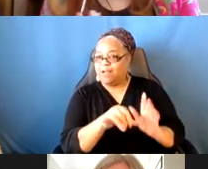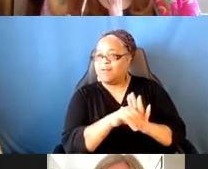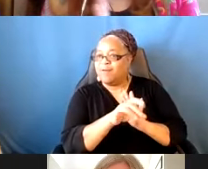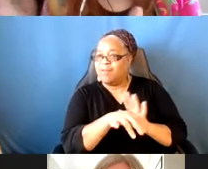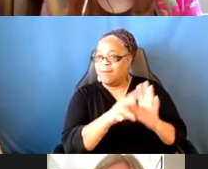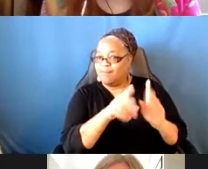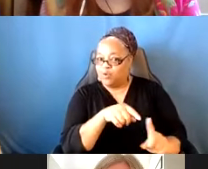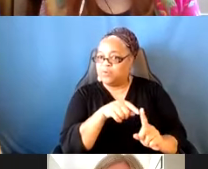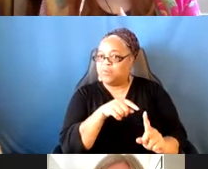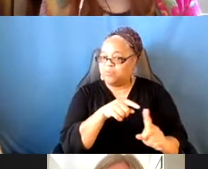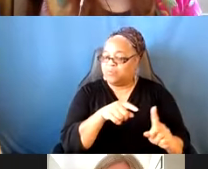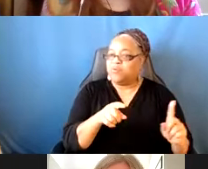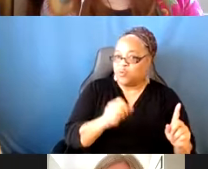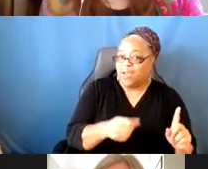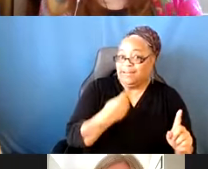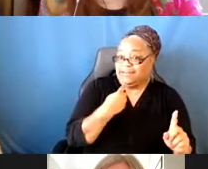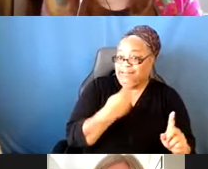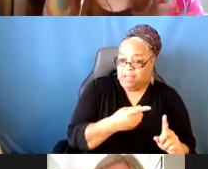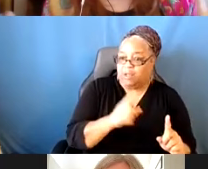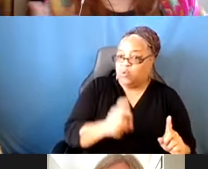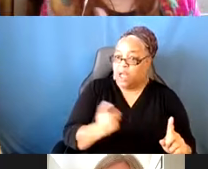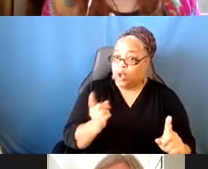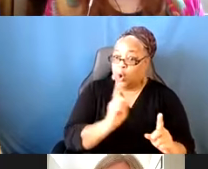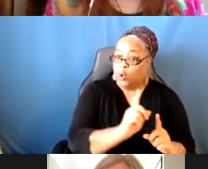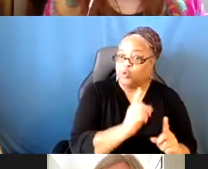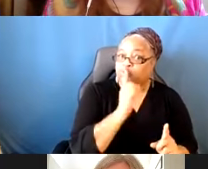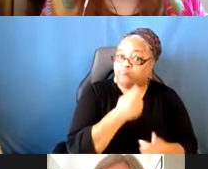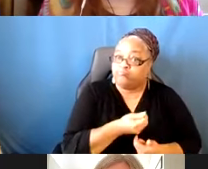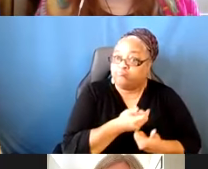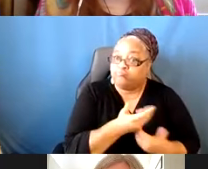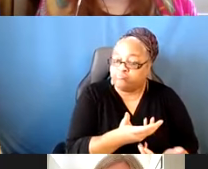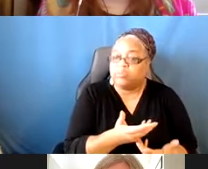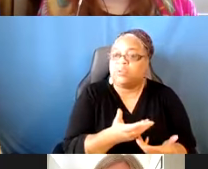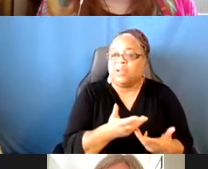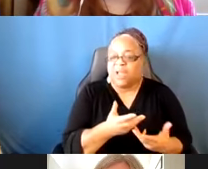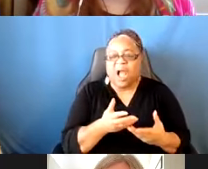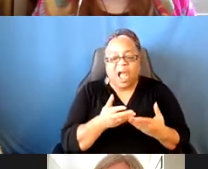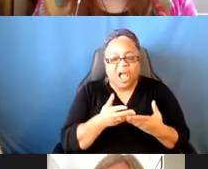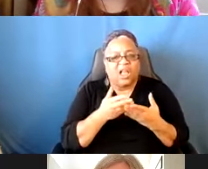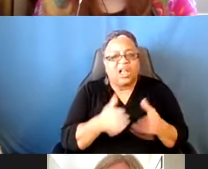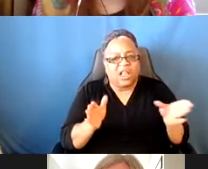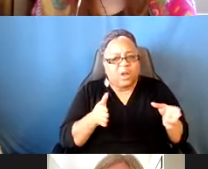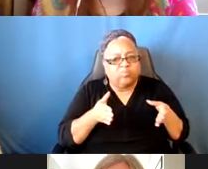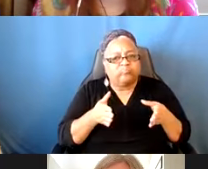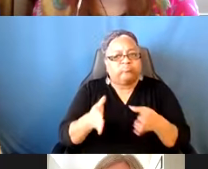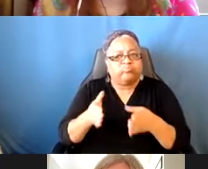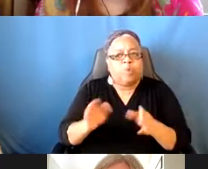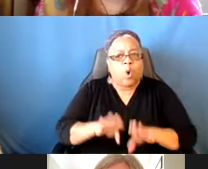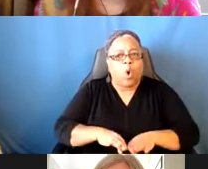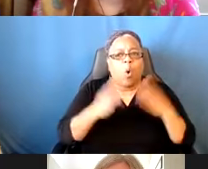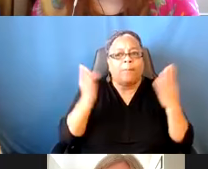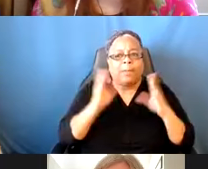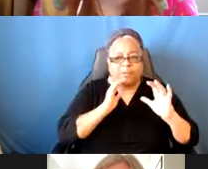go to say your piece about that. Clear pathways for communication are really important and promote